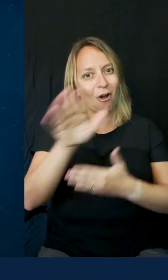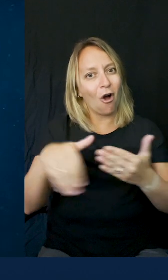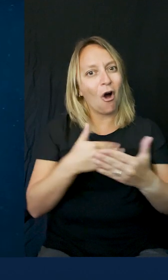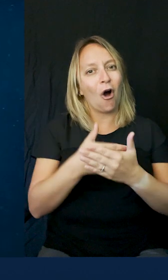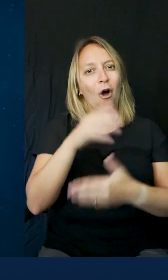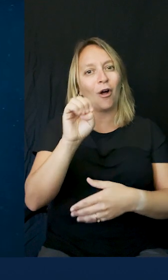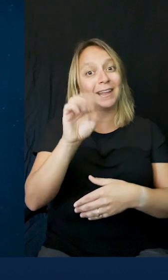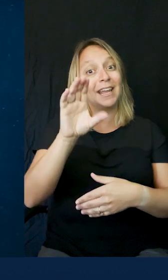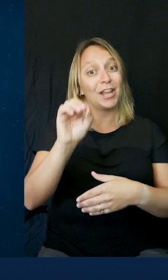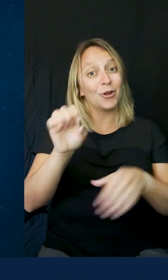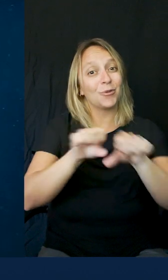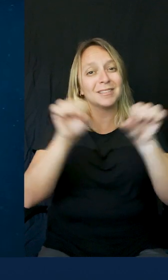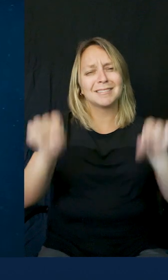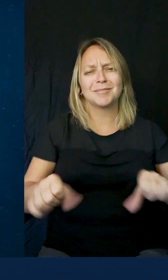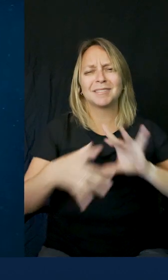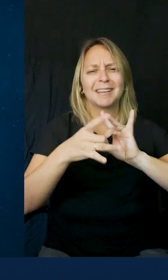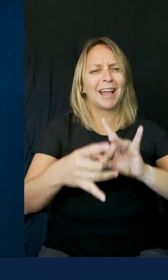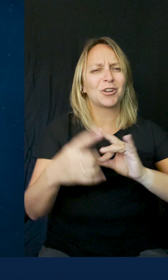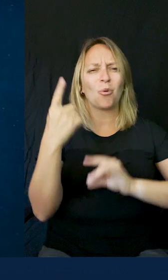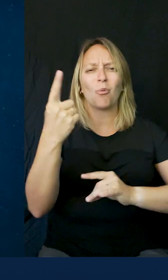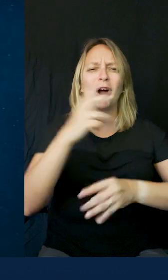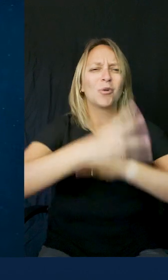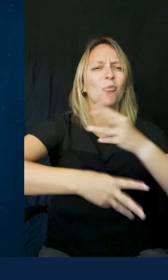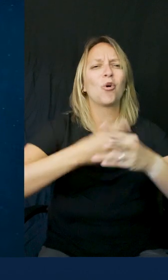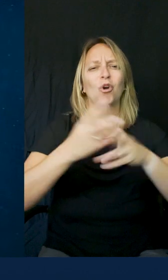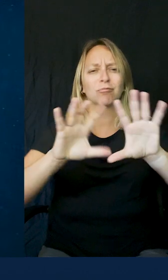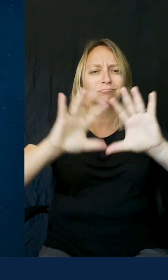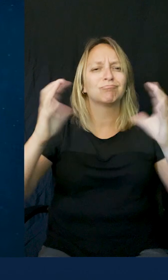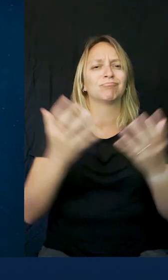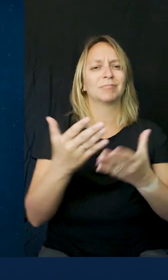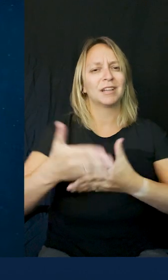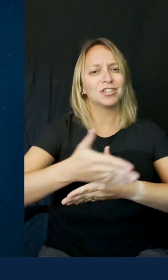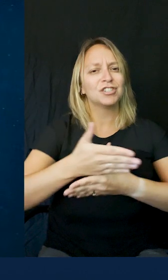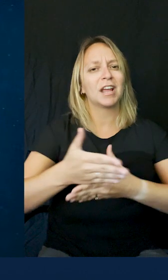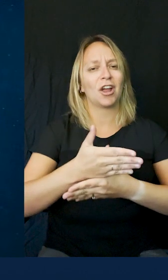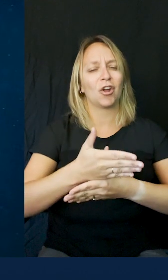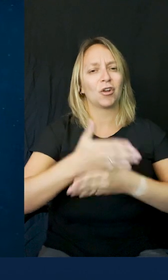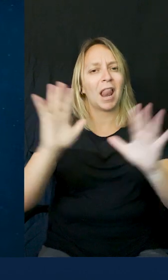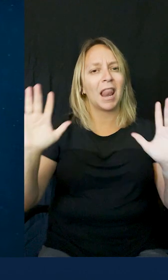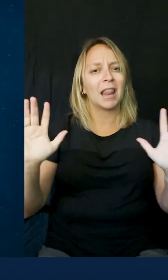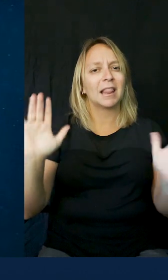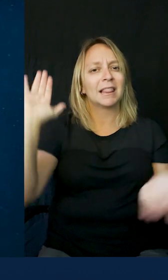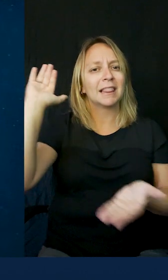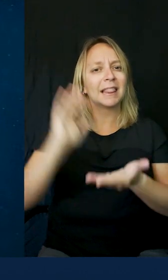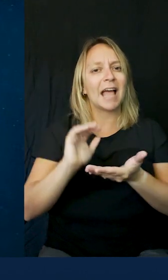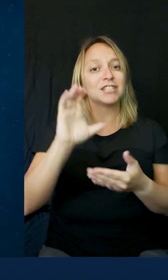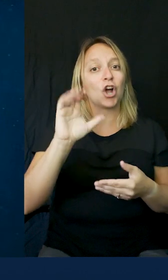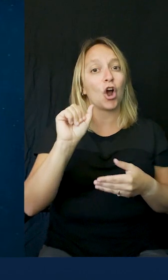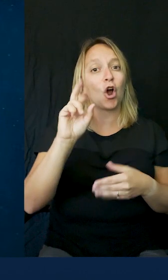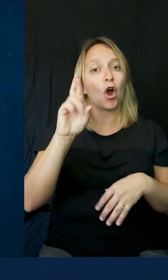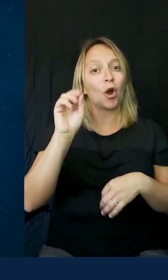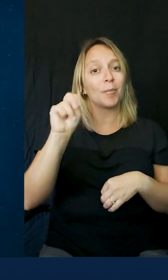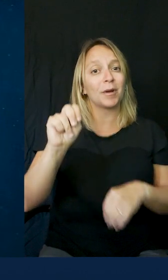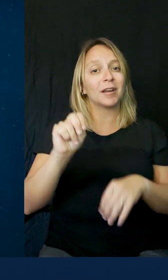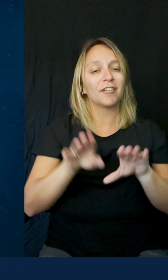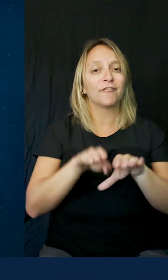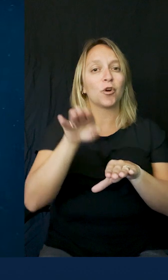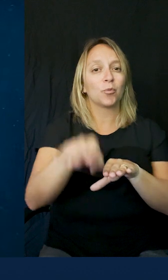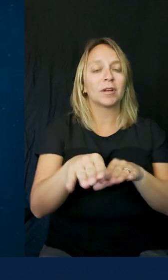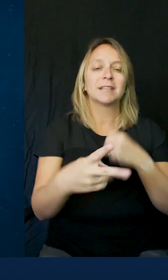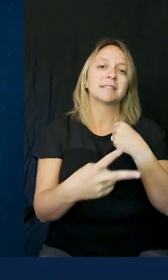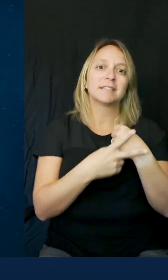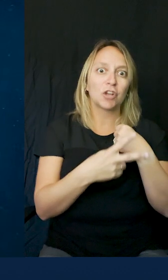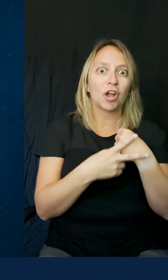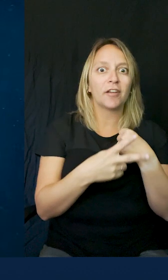connect. It's one planet, our shared home. Lighten your carbon footprint. Consume less. Conserve more. Help